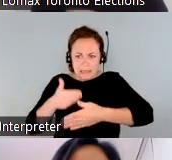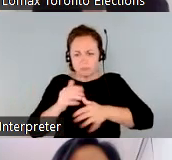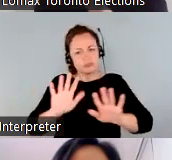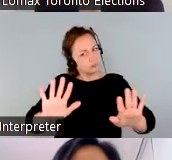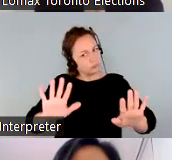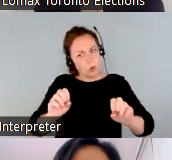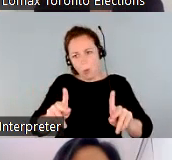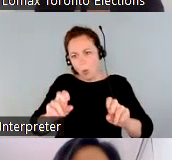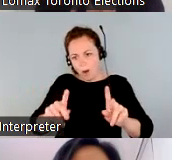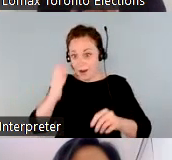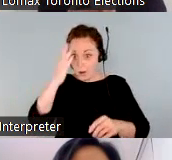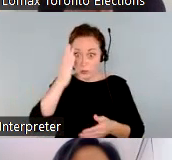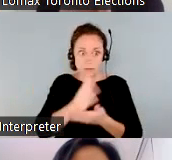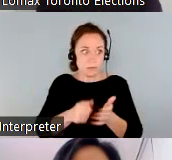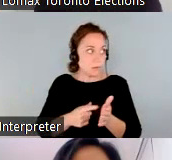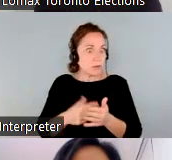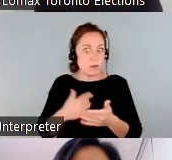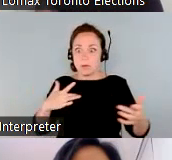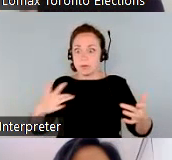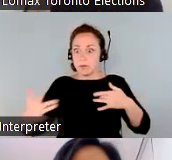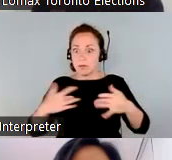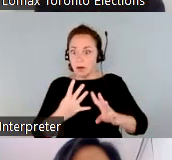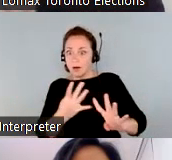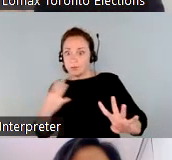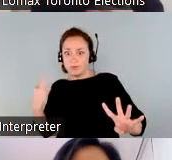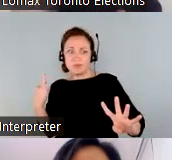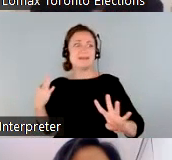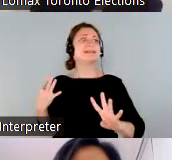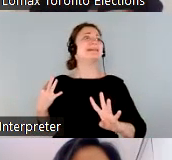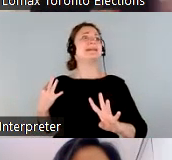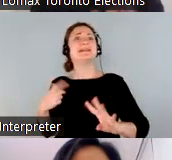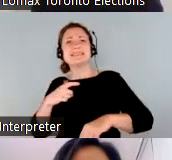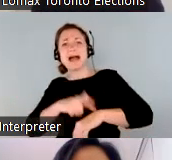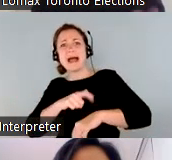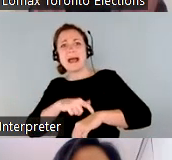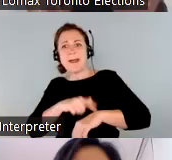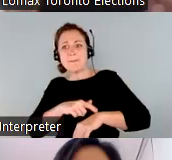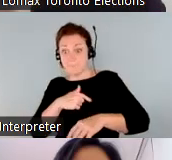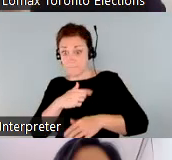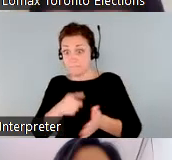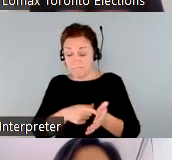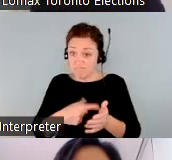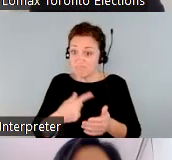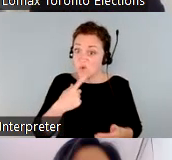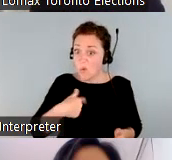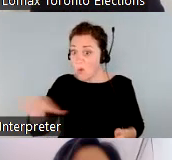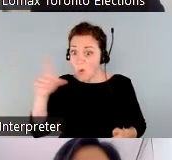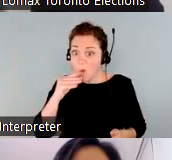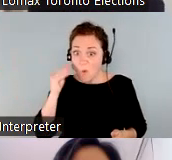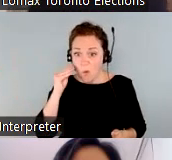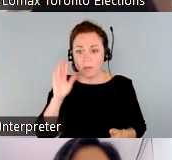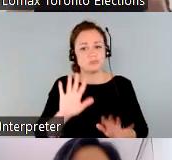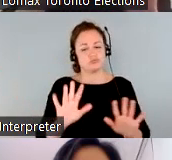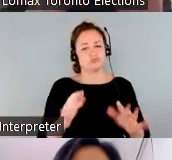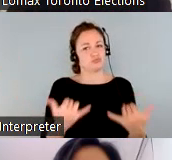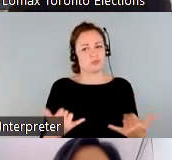vote. So I know that some people have been in the lineup before the polls are closed and they've been told to go away. That doesn't happen in our